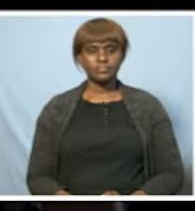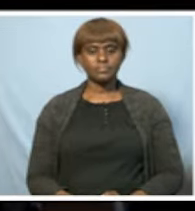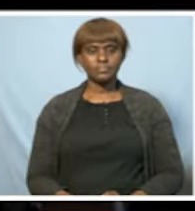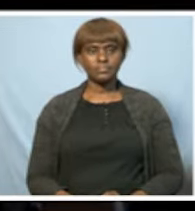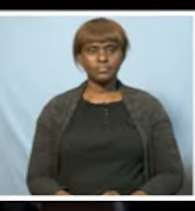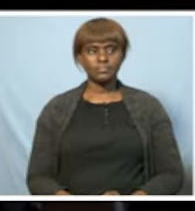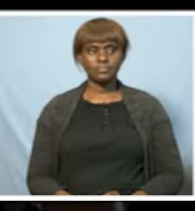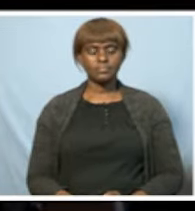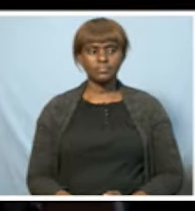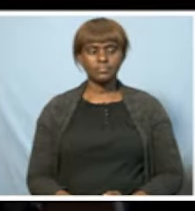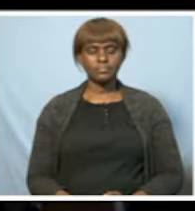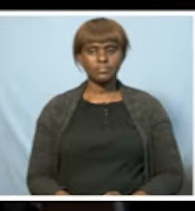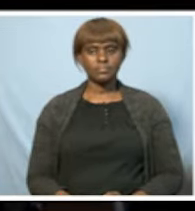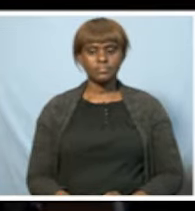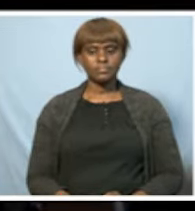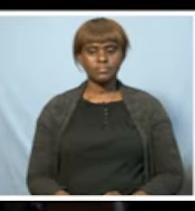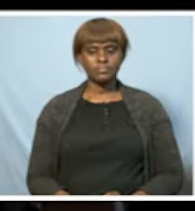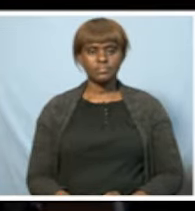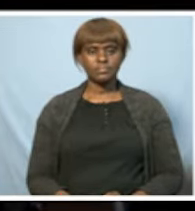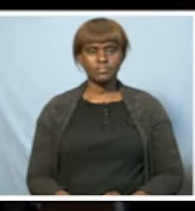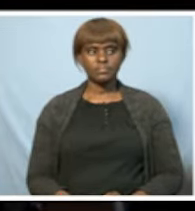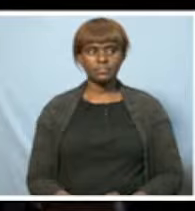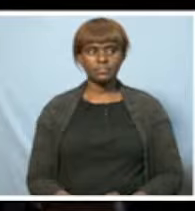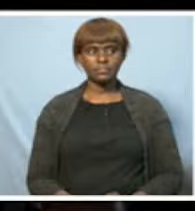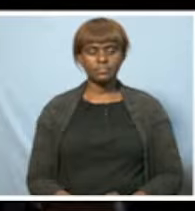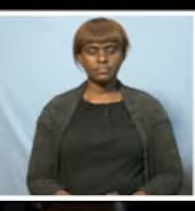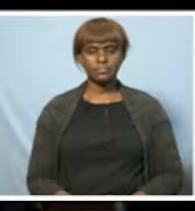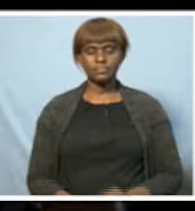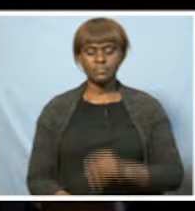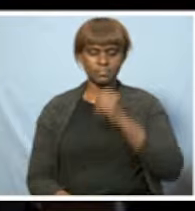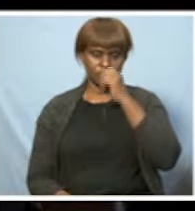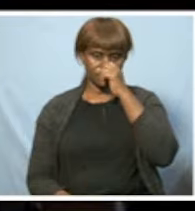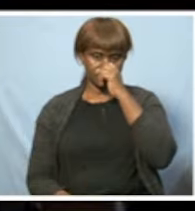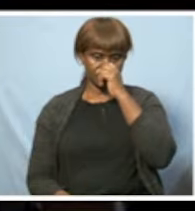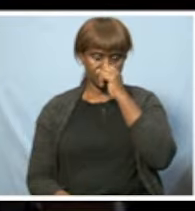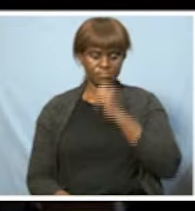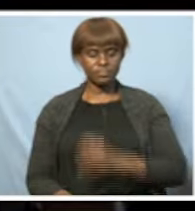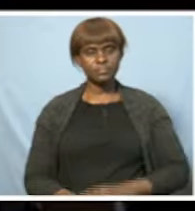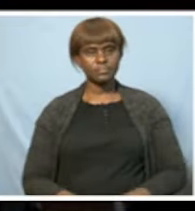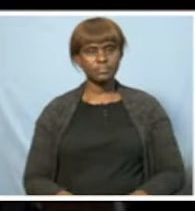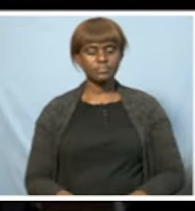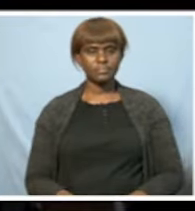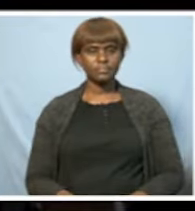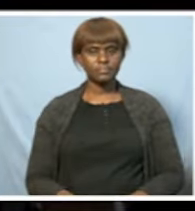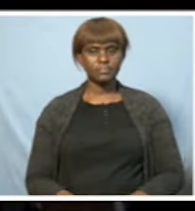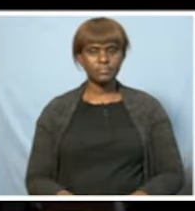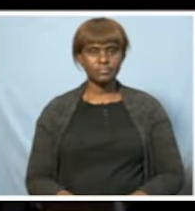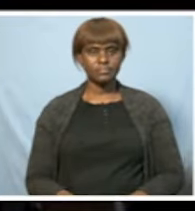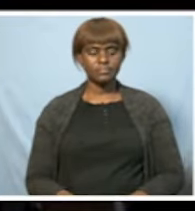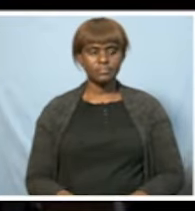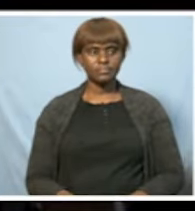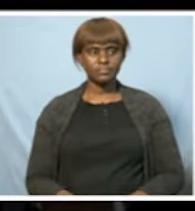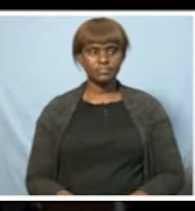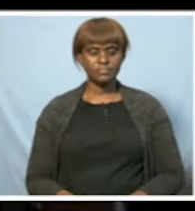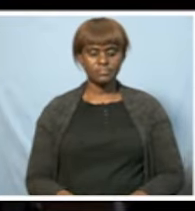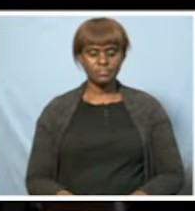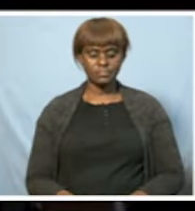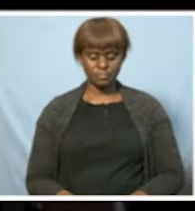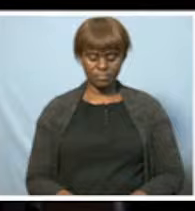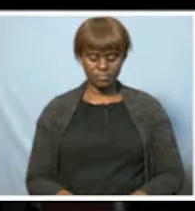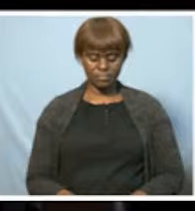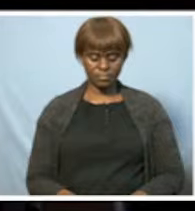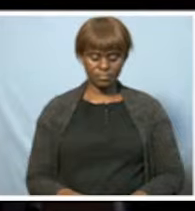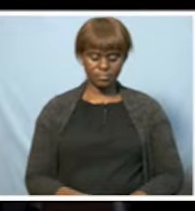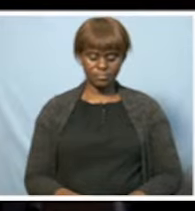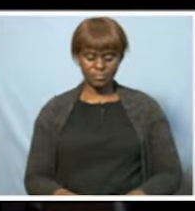to address this is that we've actually reached out to the PS's office requesting for